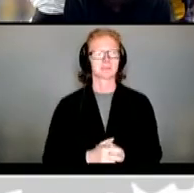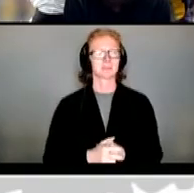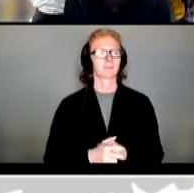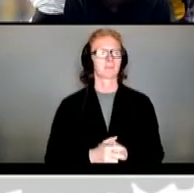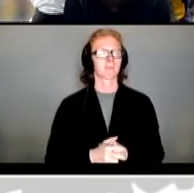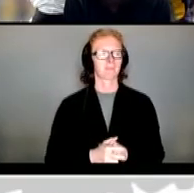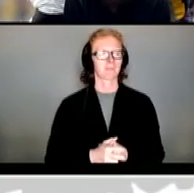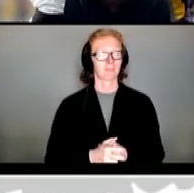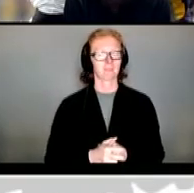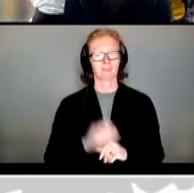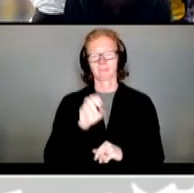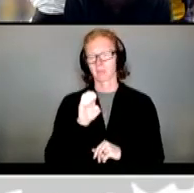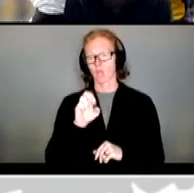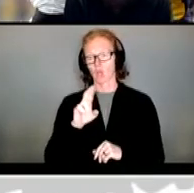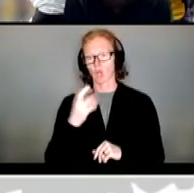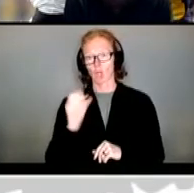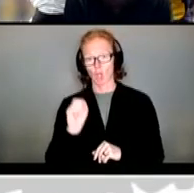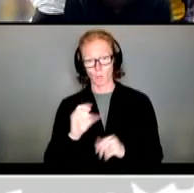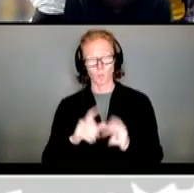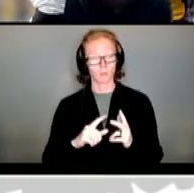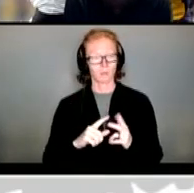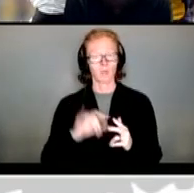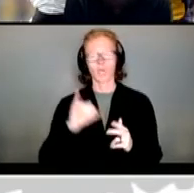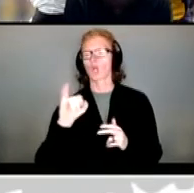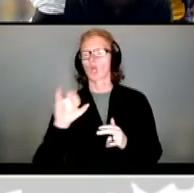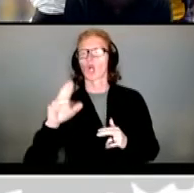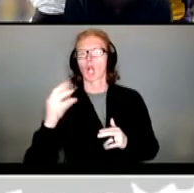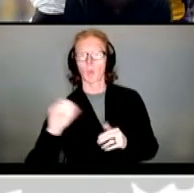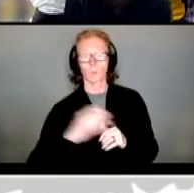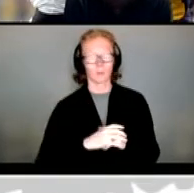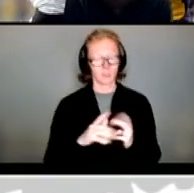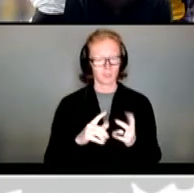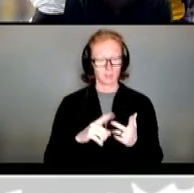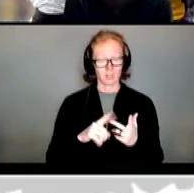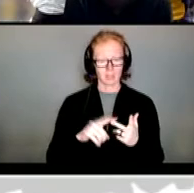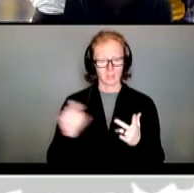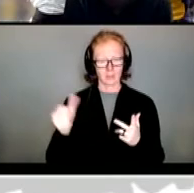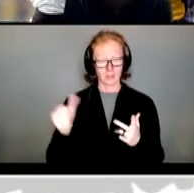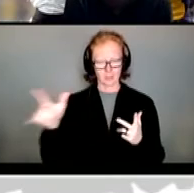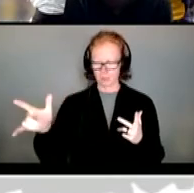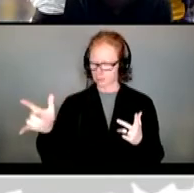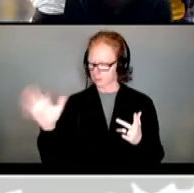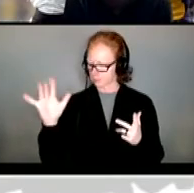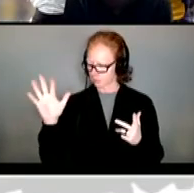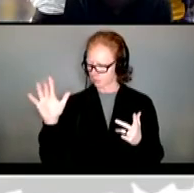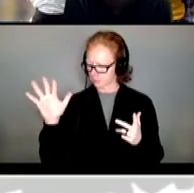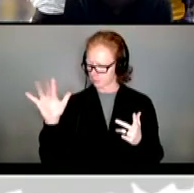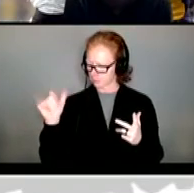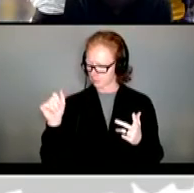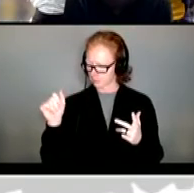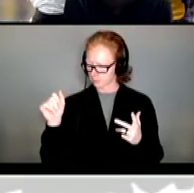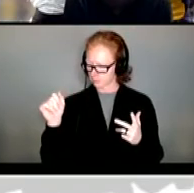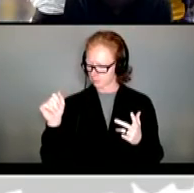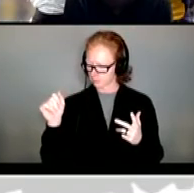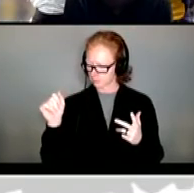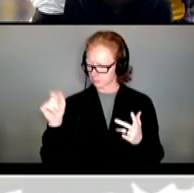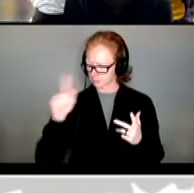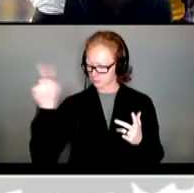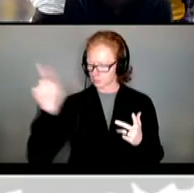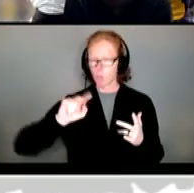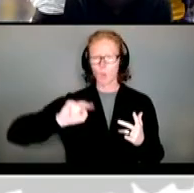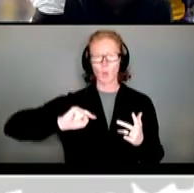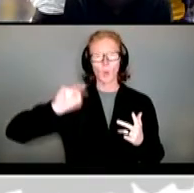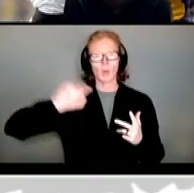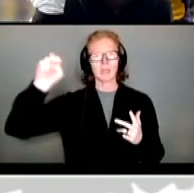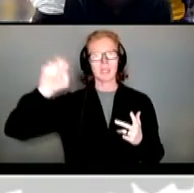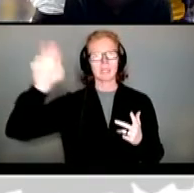one at ERCO, we had one at the, oh goodness gracious, way out in Northeast